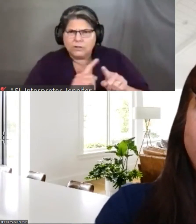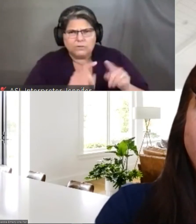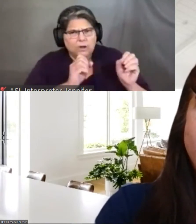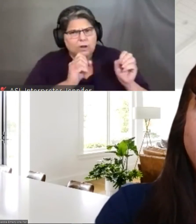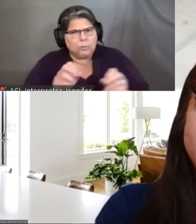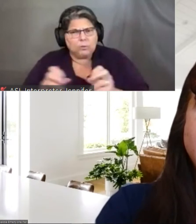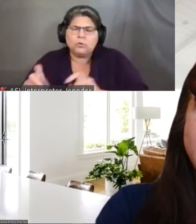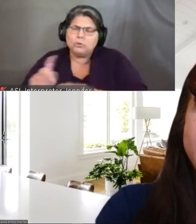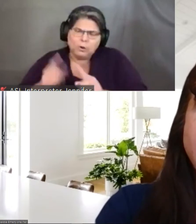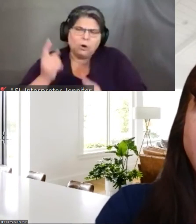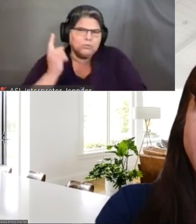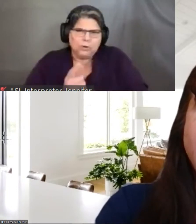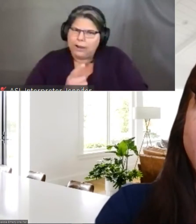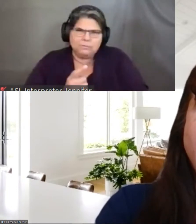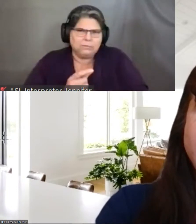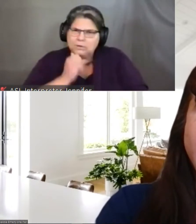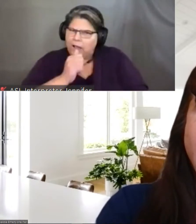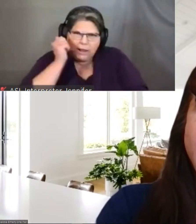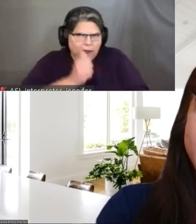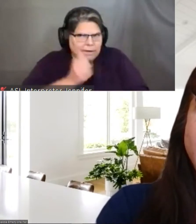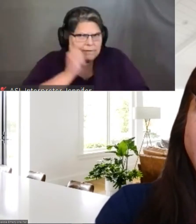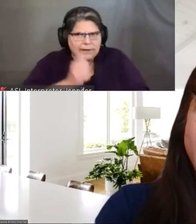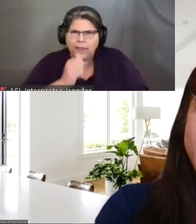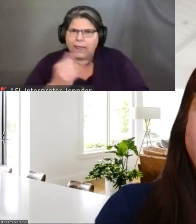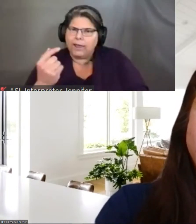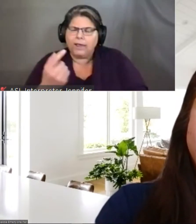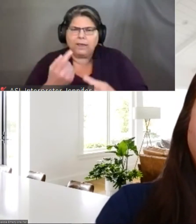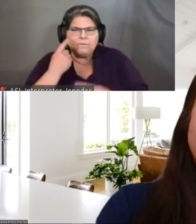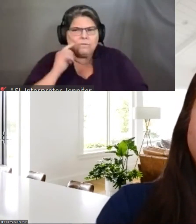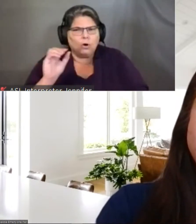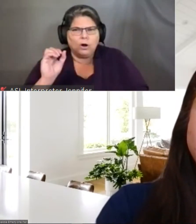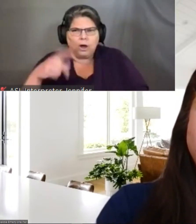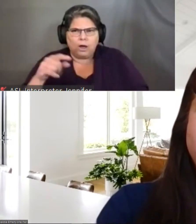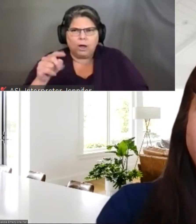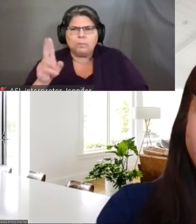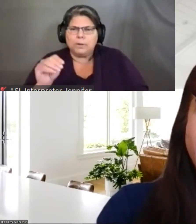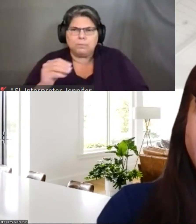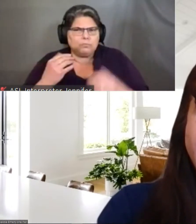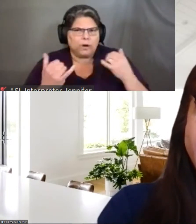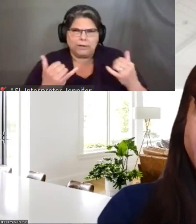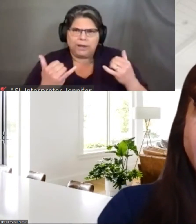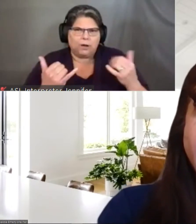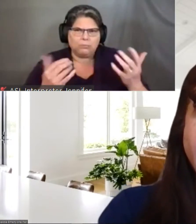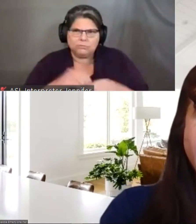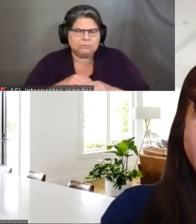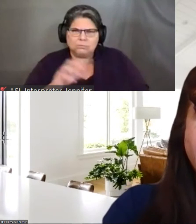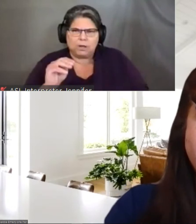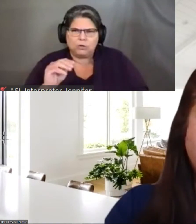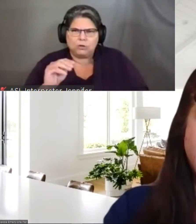we do not have a 7-day-a-week Optum line within county at this time.